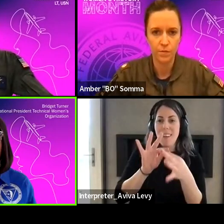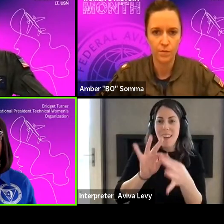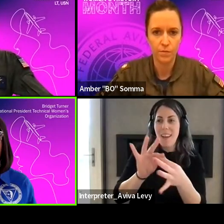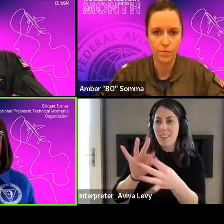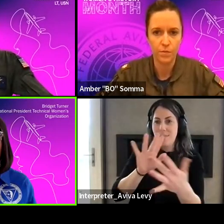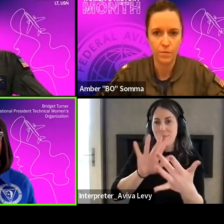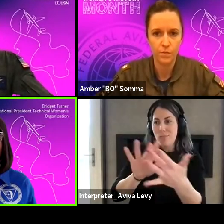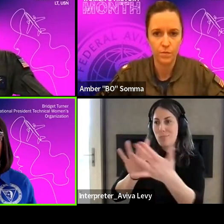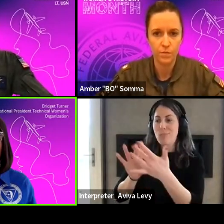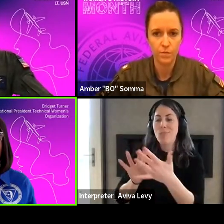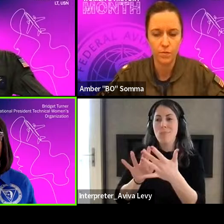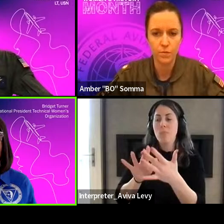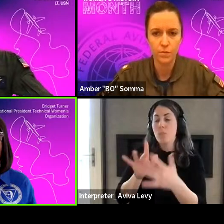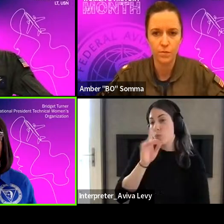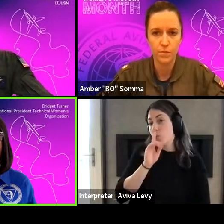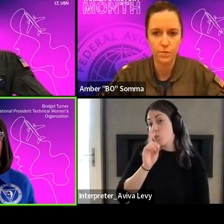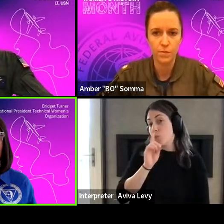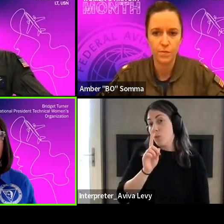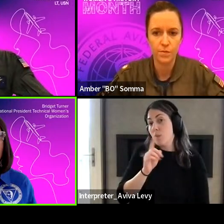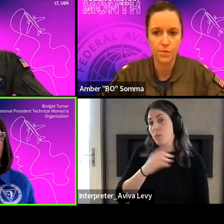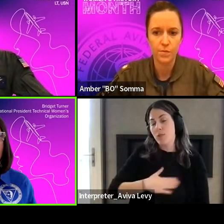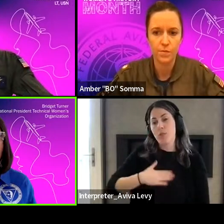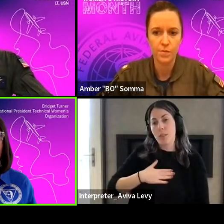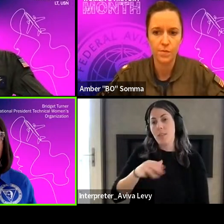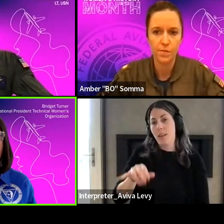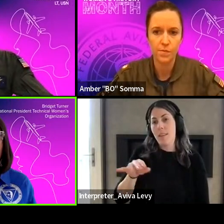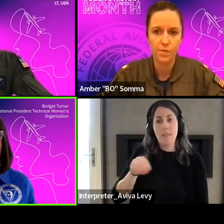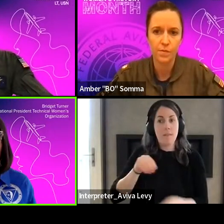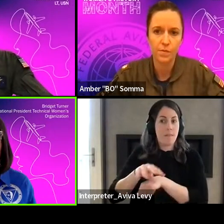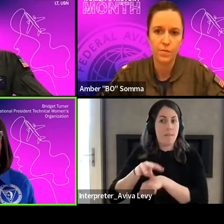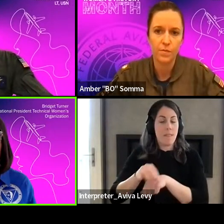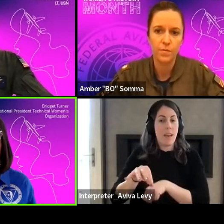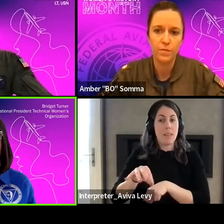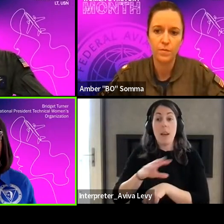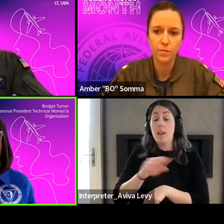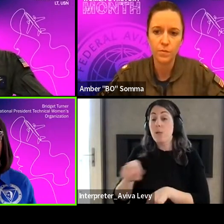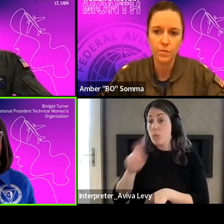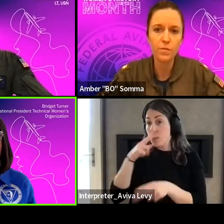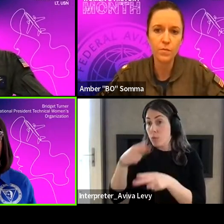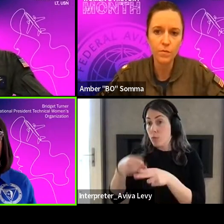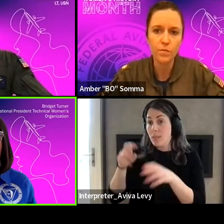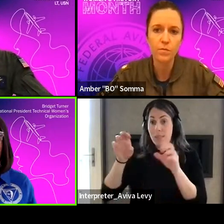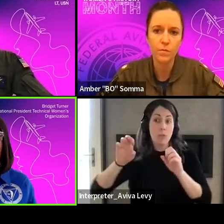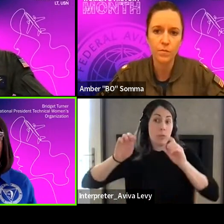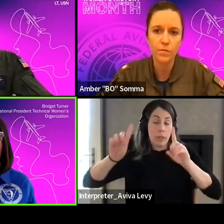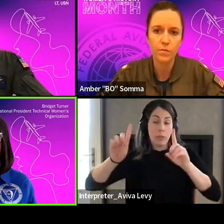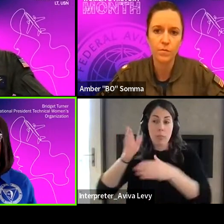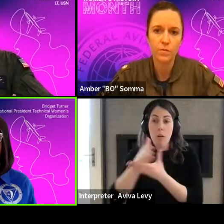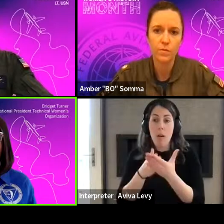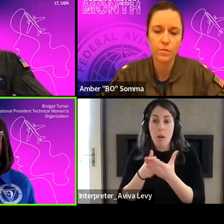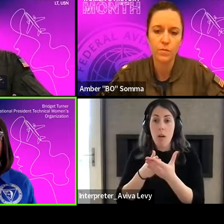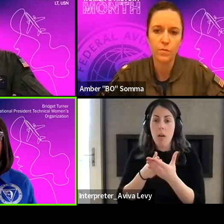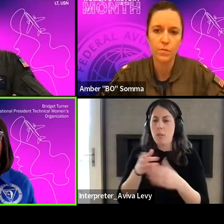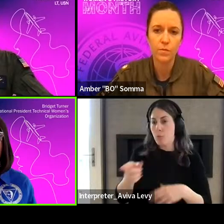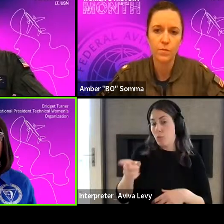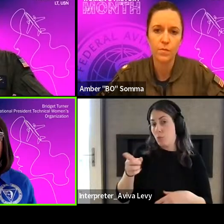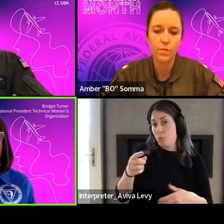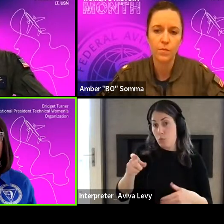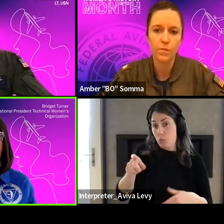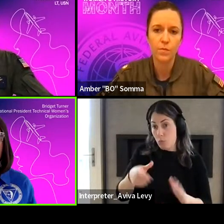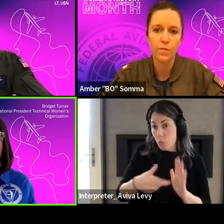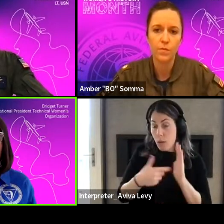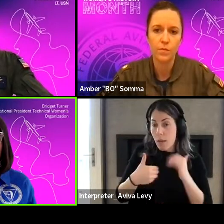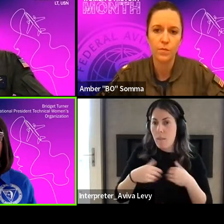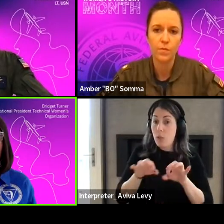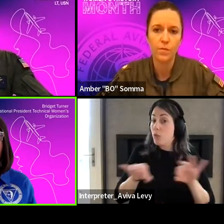there. So we appreciate that. And you mentioned the educational aspects of it. Do you have to have a degree